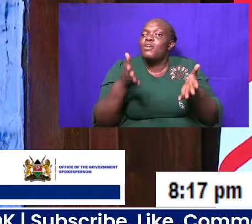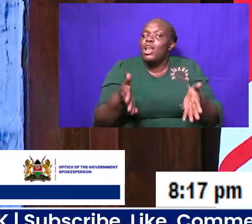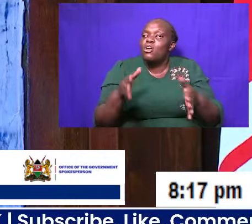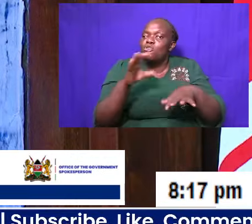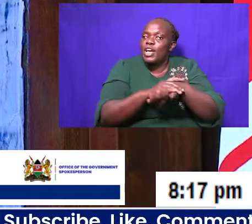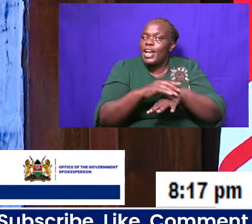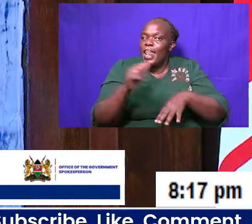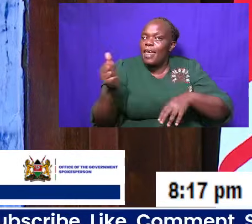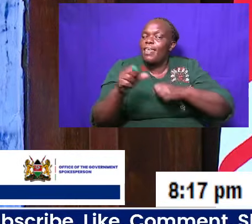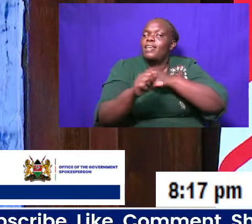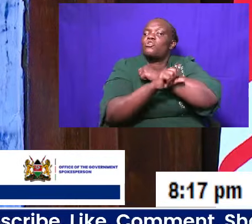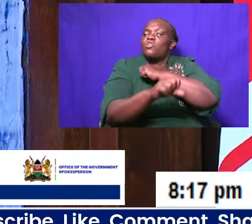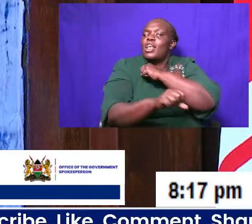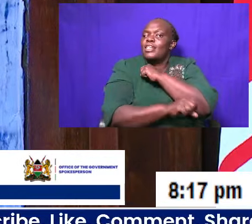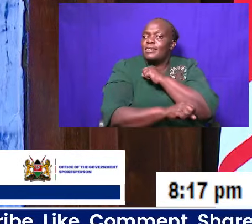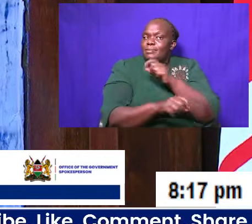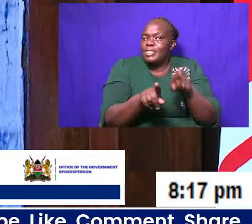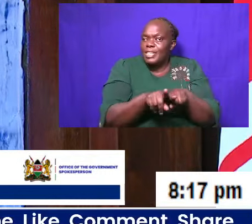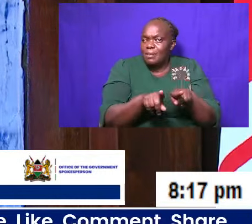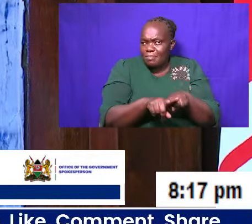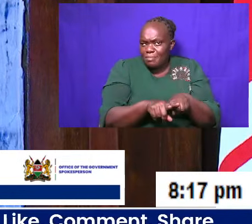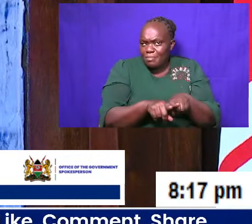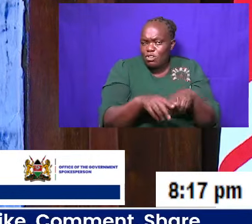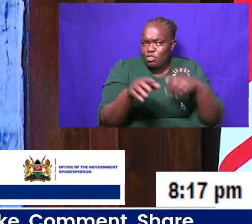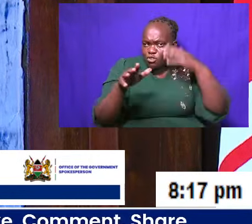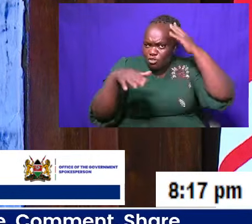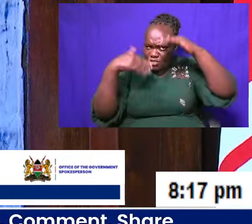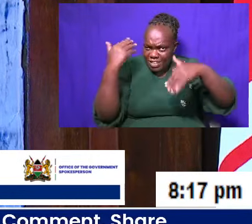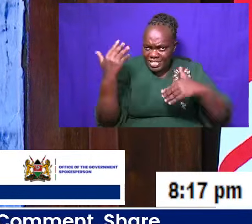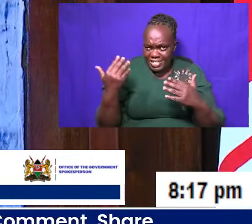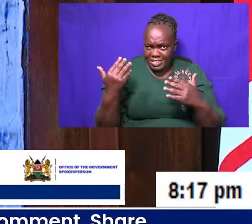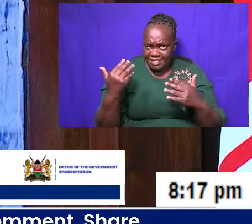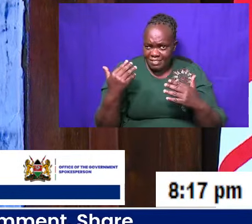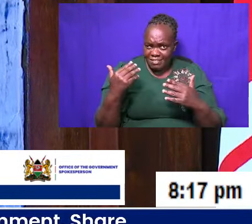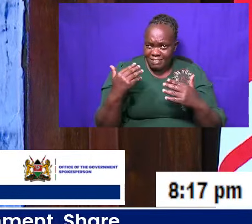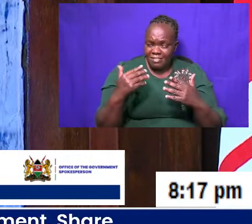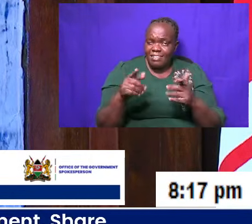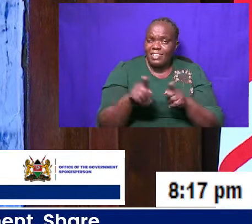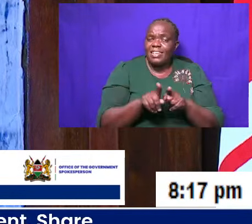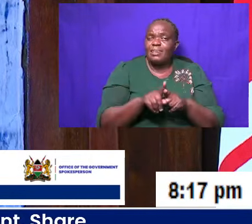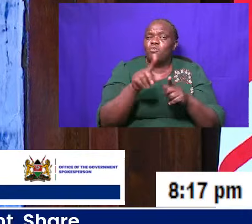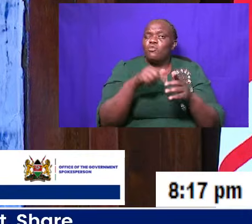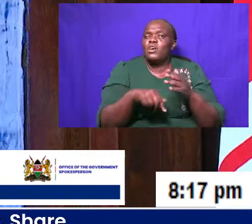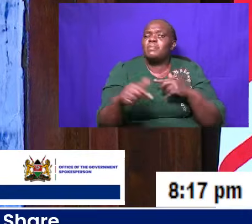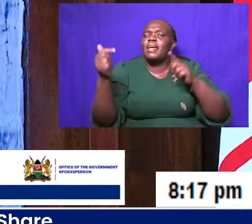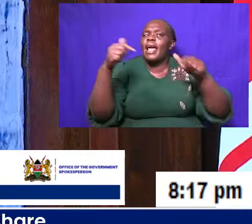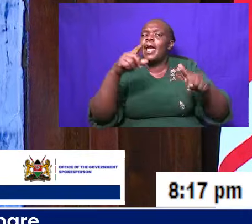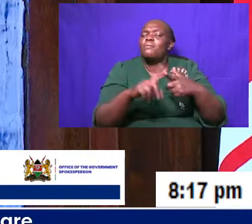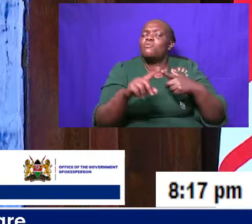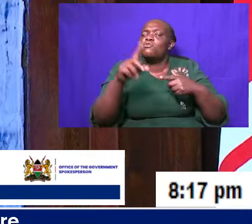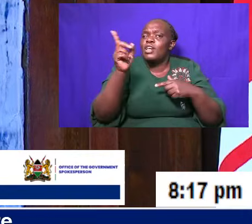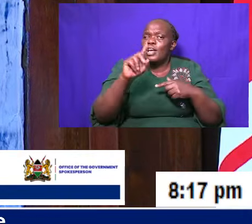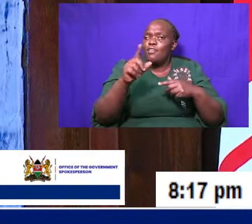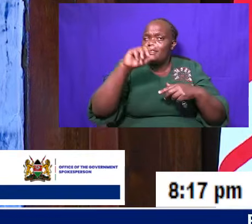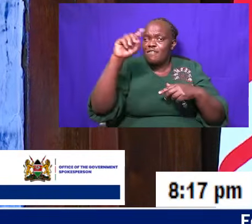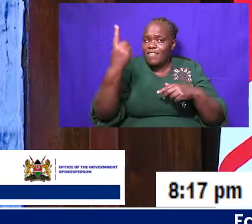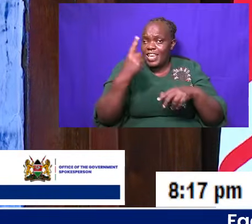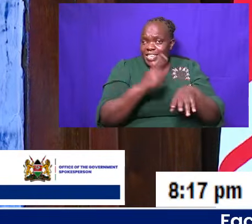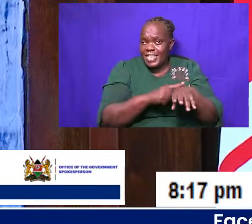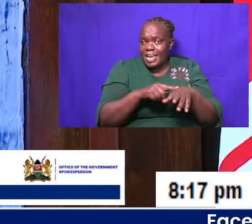another scholarship at Strathmore University. Surprisingly, I came to Nairobi first time, 2016,